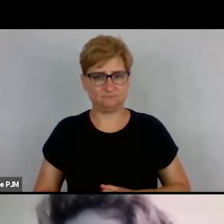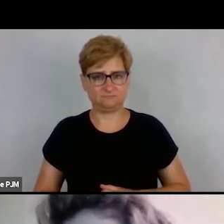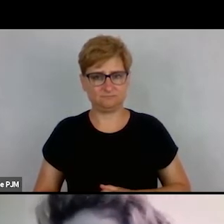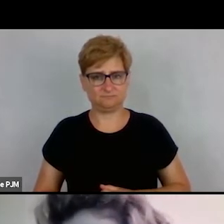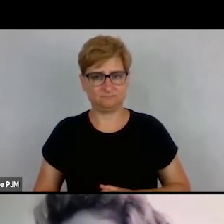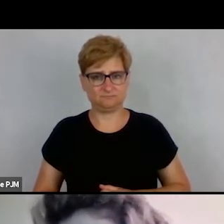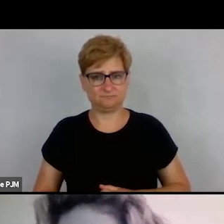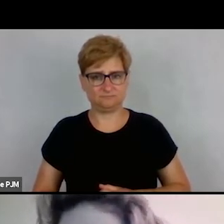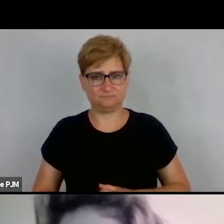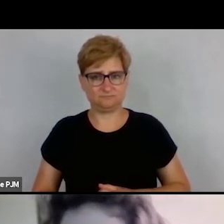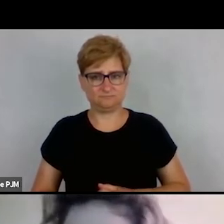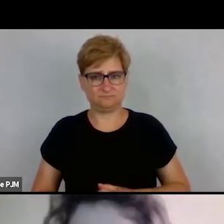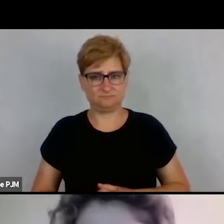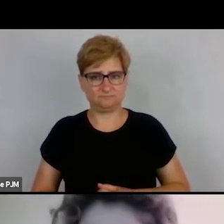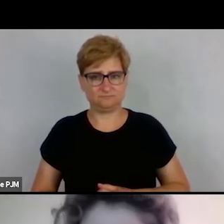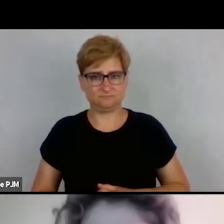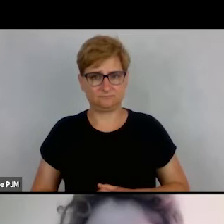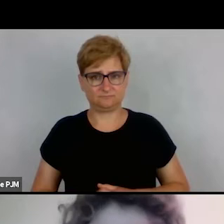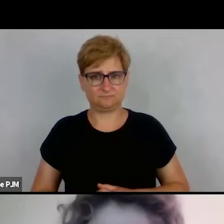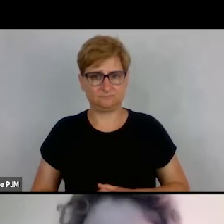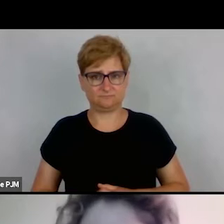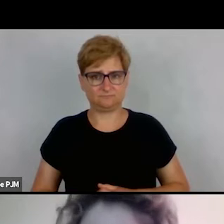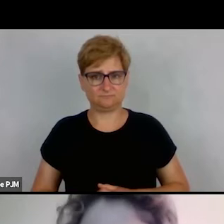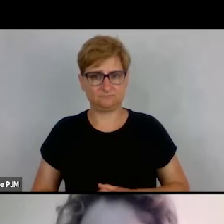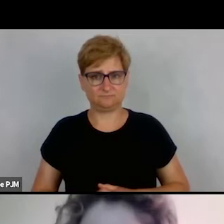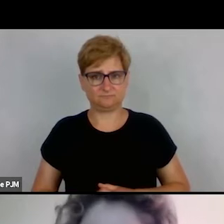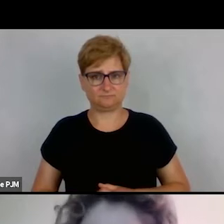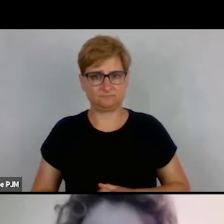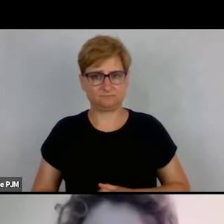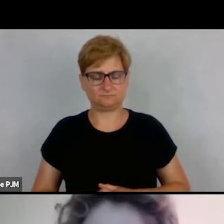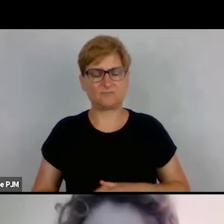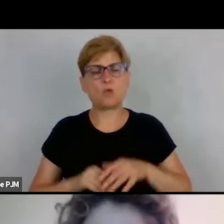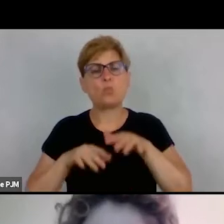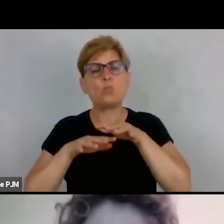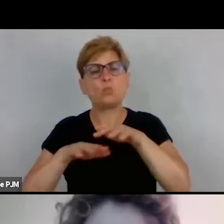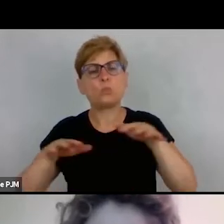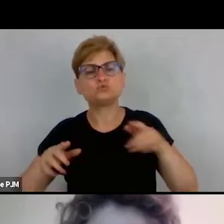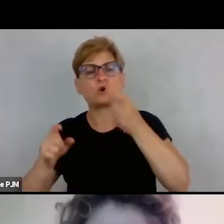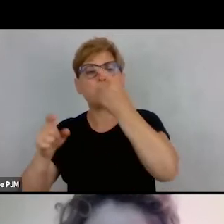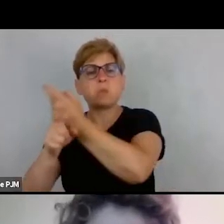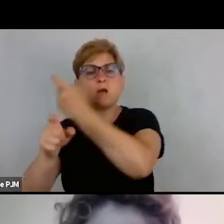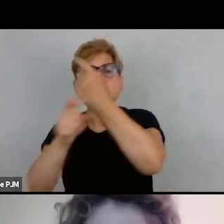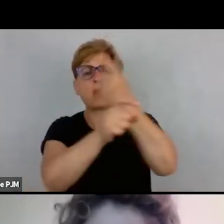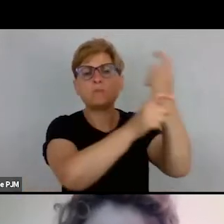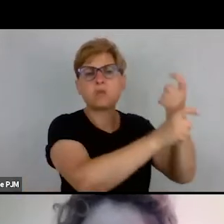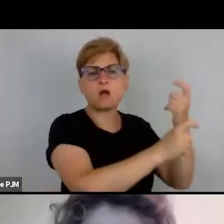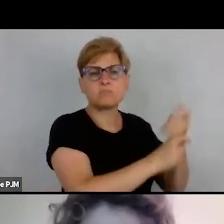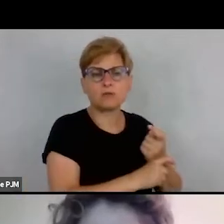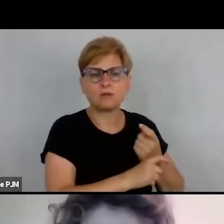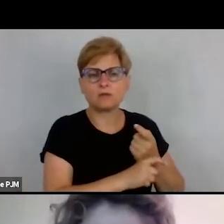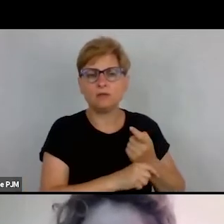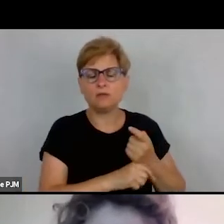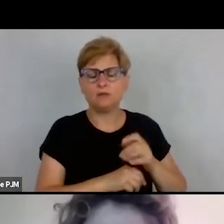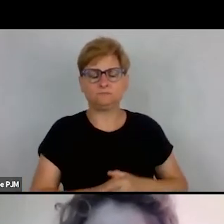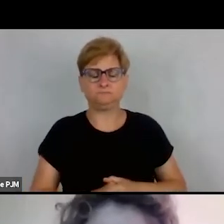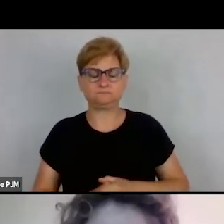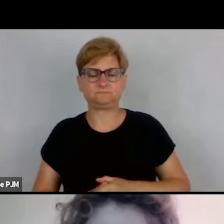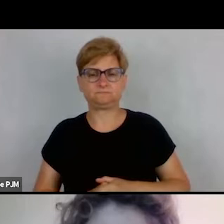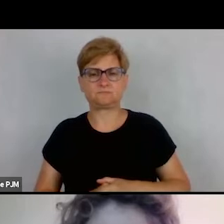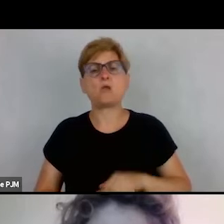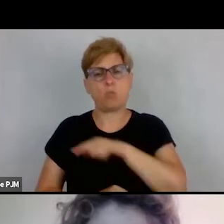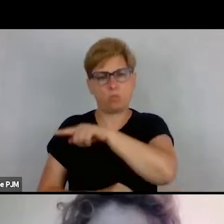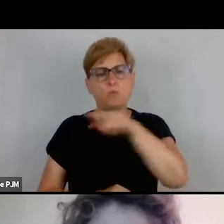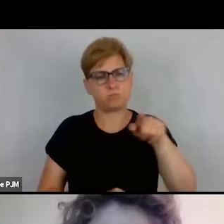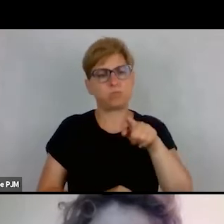a man exercise in many countries around the world. And when you ask men, what does it mean to act like a man?